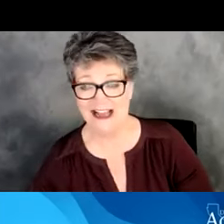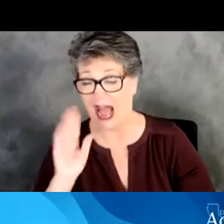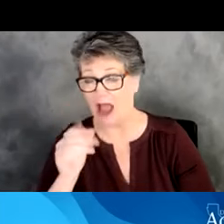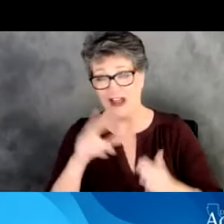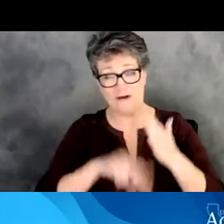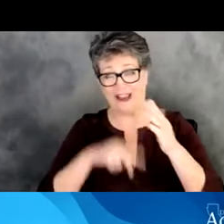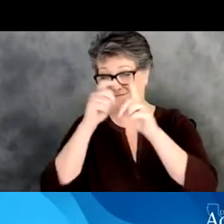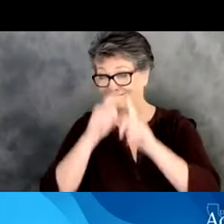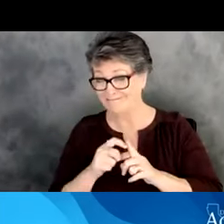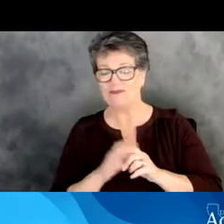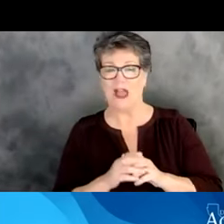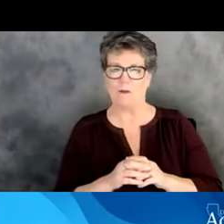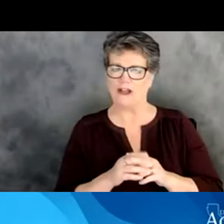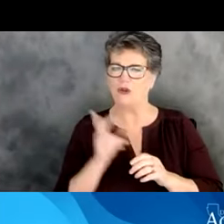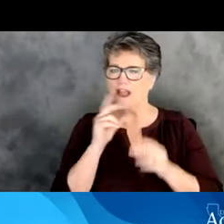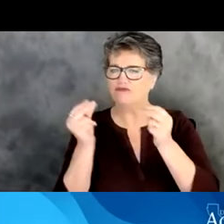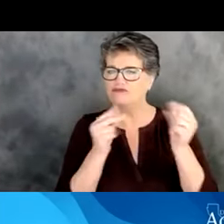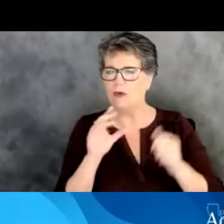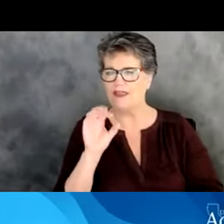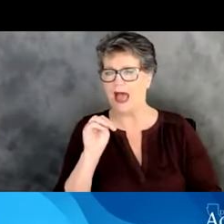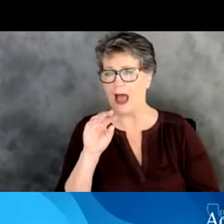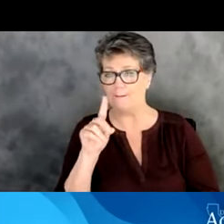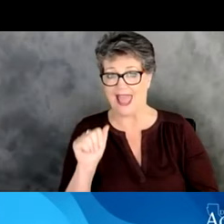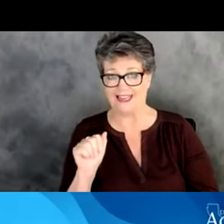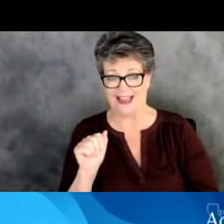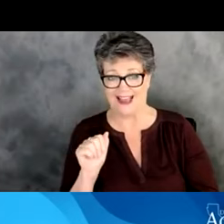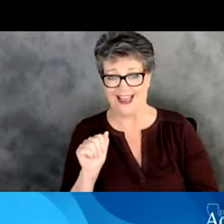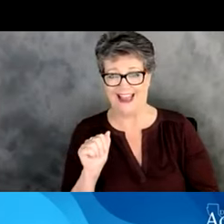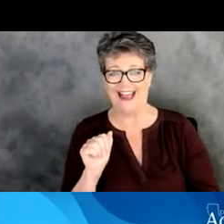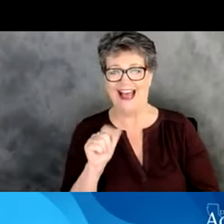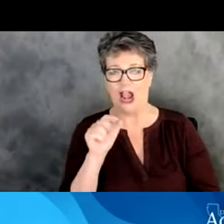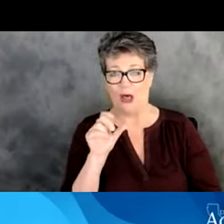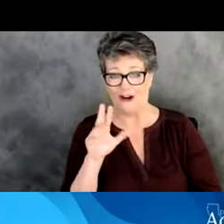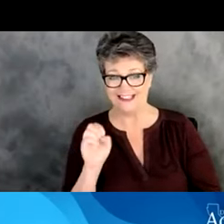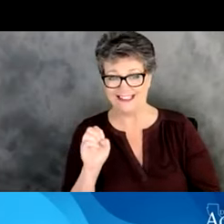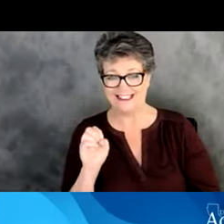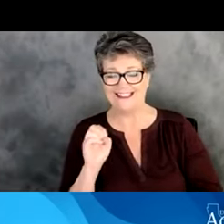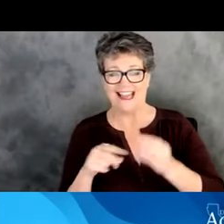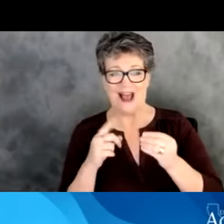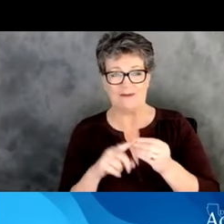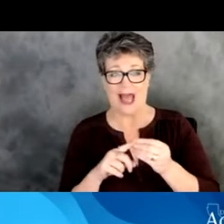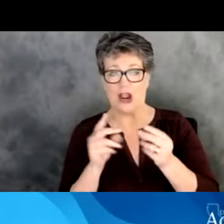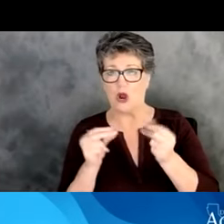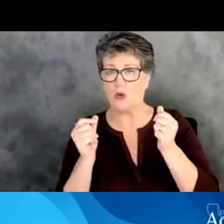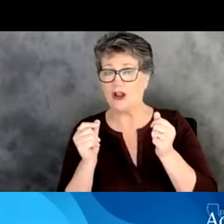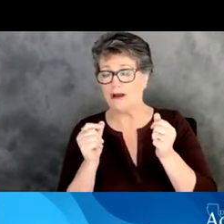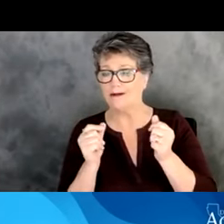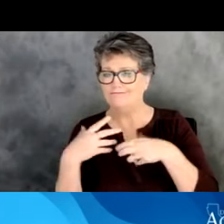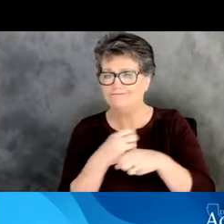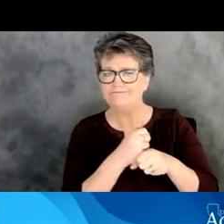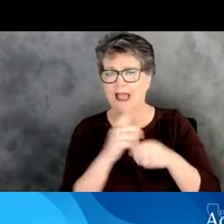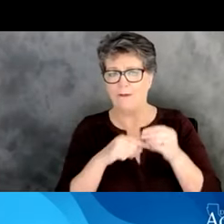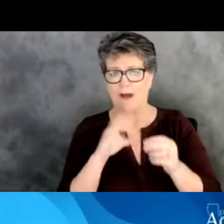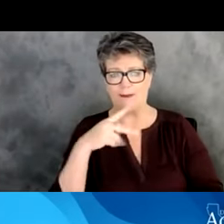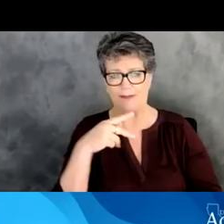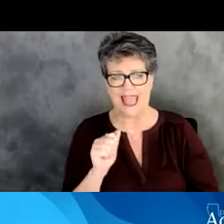quick update from Amanda. It's dense because a lot's going on about a quick overview of highlights on all